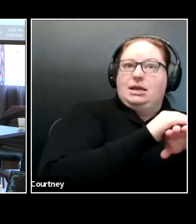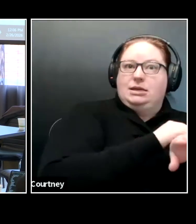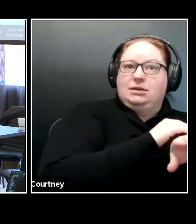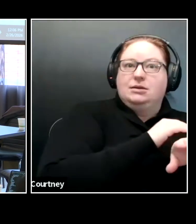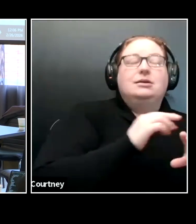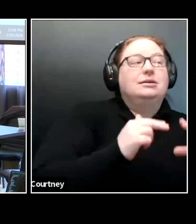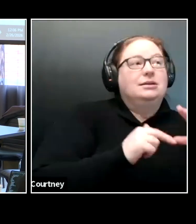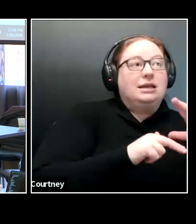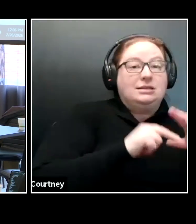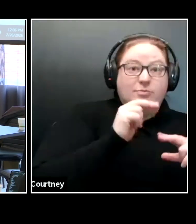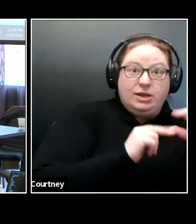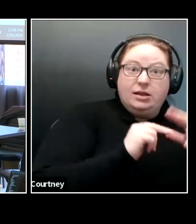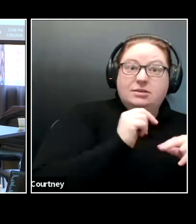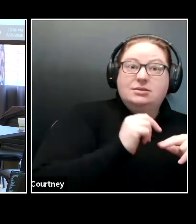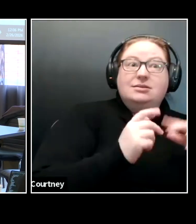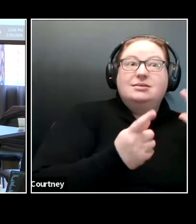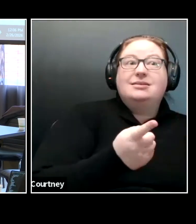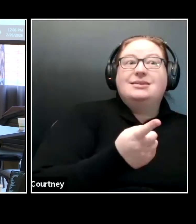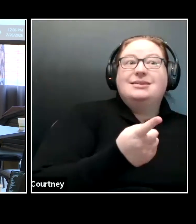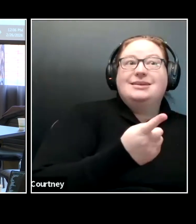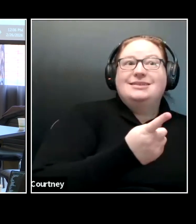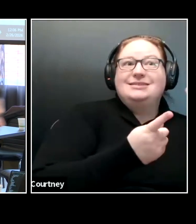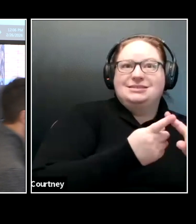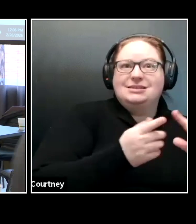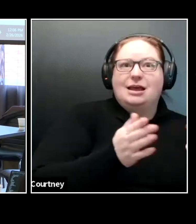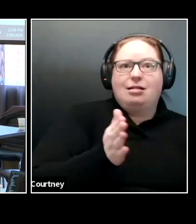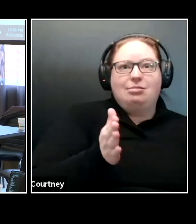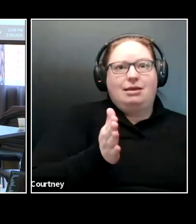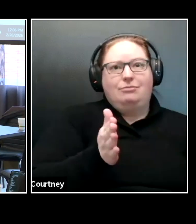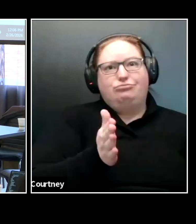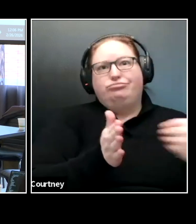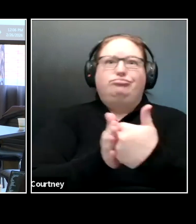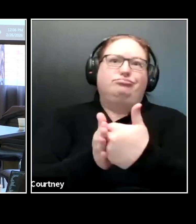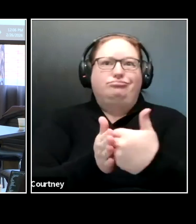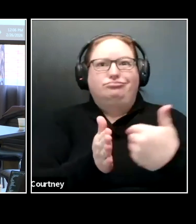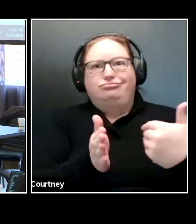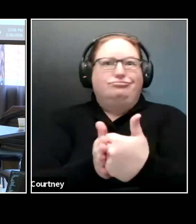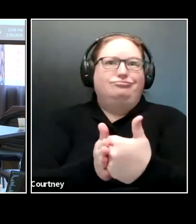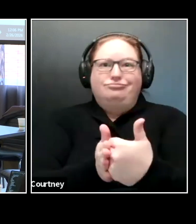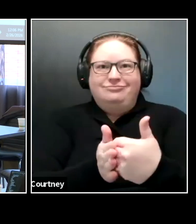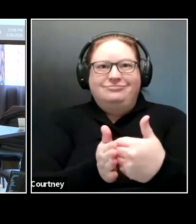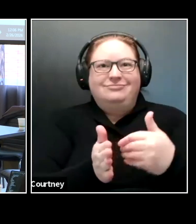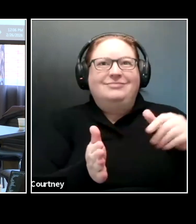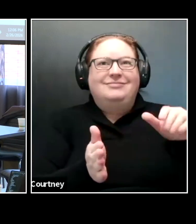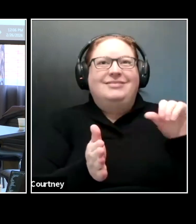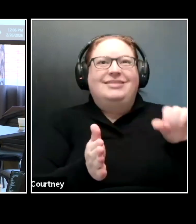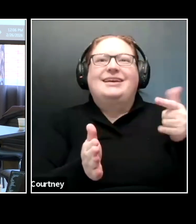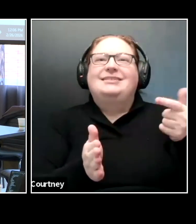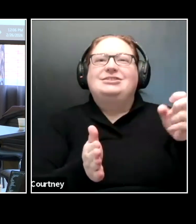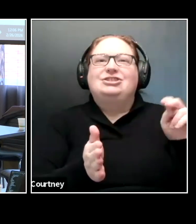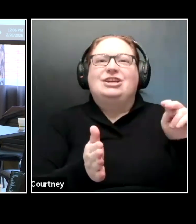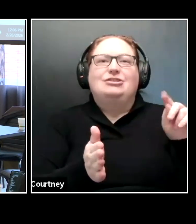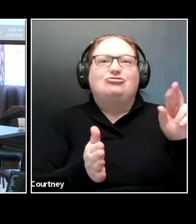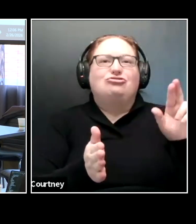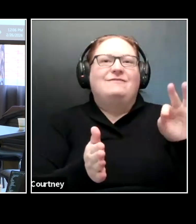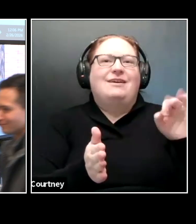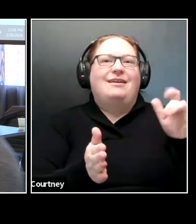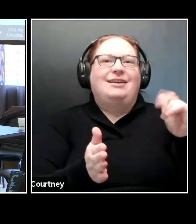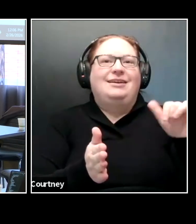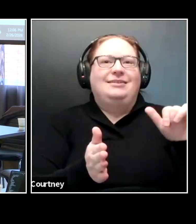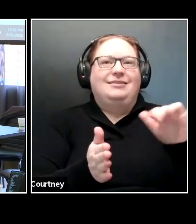point where they're pushing against where that gentrifying area ends. And so this is kind